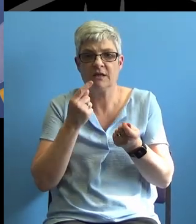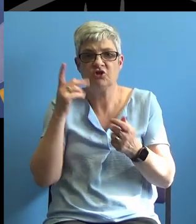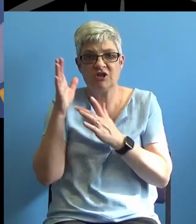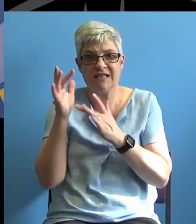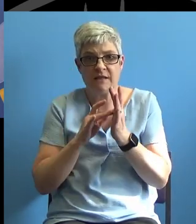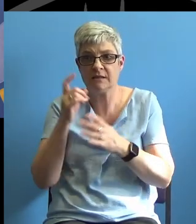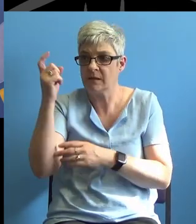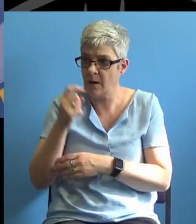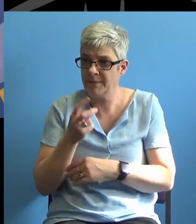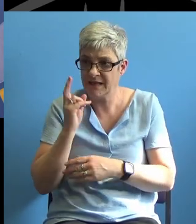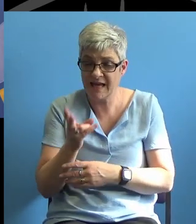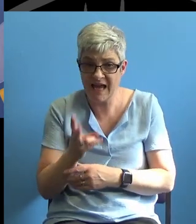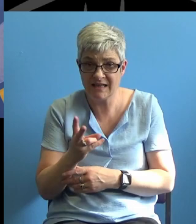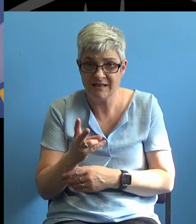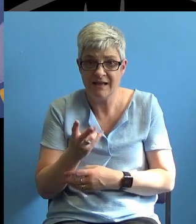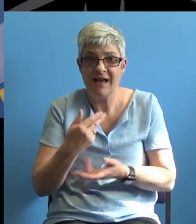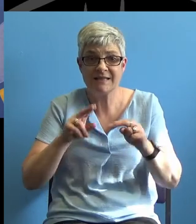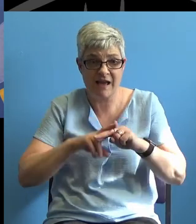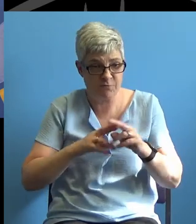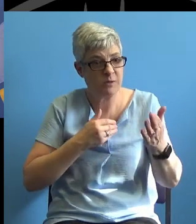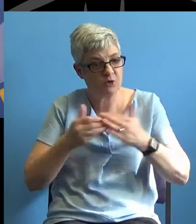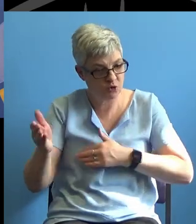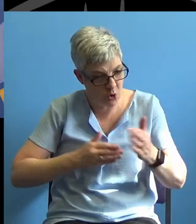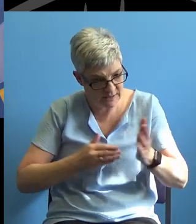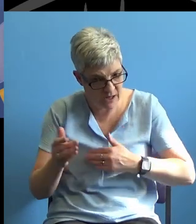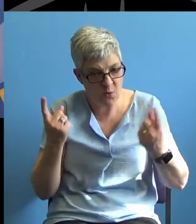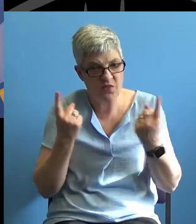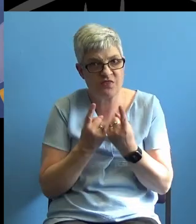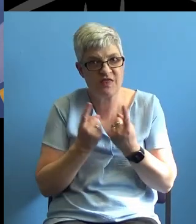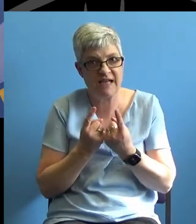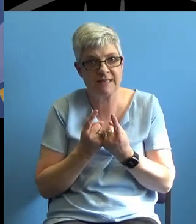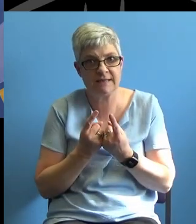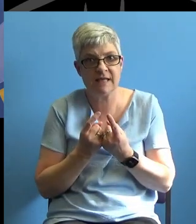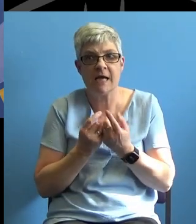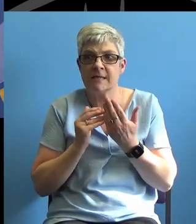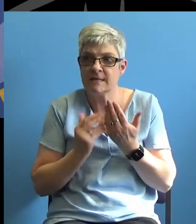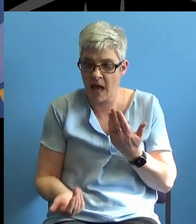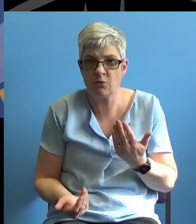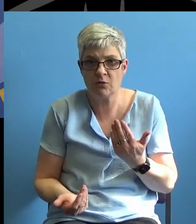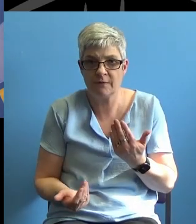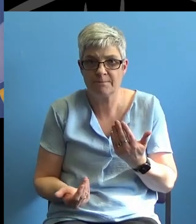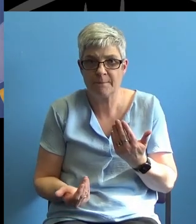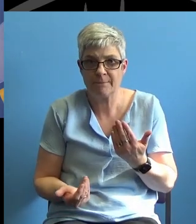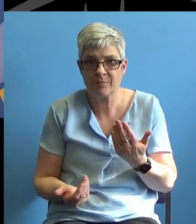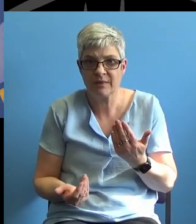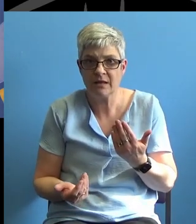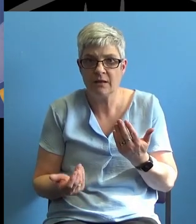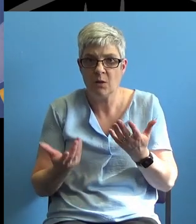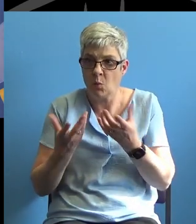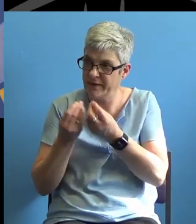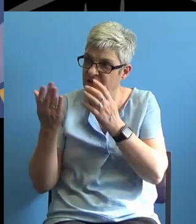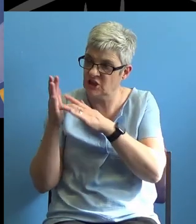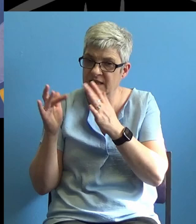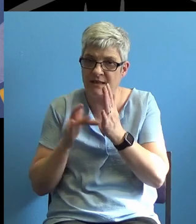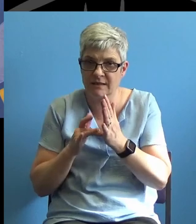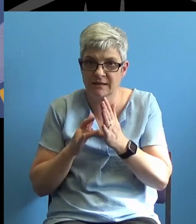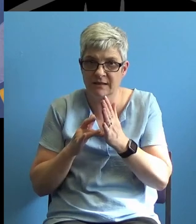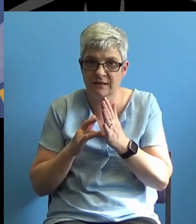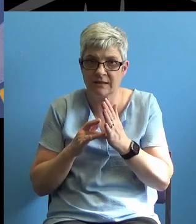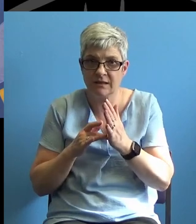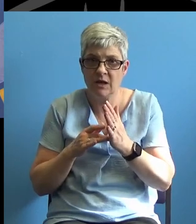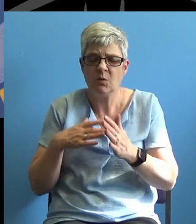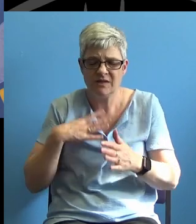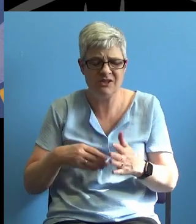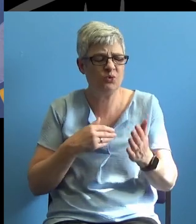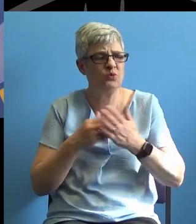is if we get that ourselves sorted out in respect to our life with Jesus, if we get that sorted out